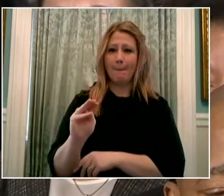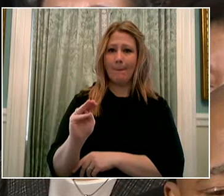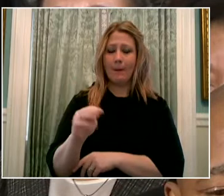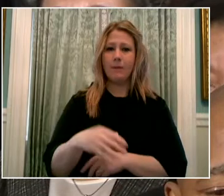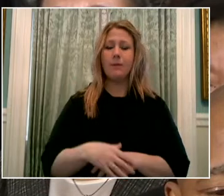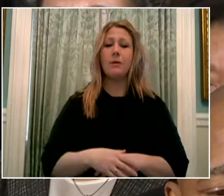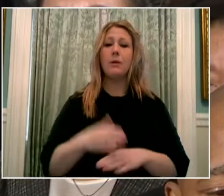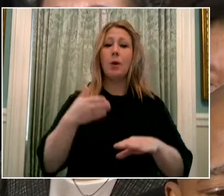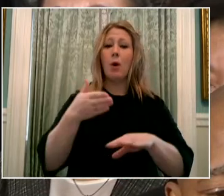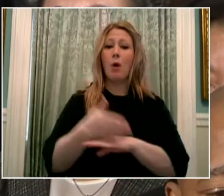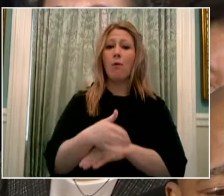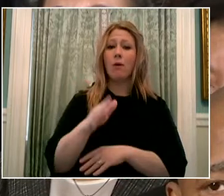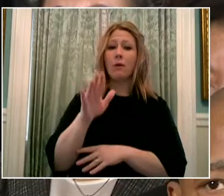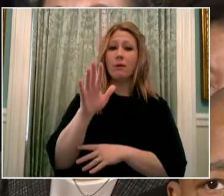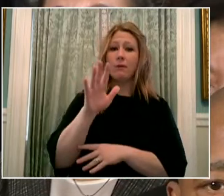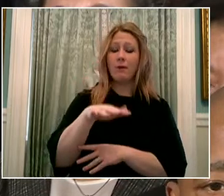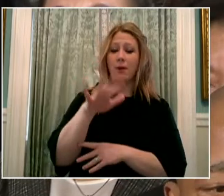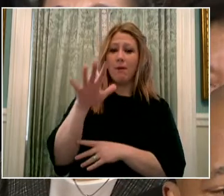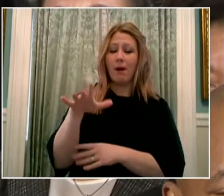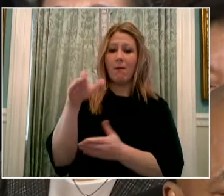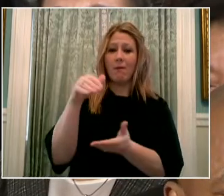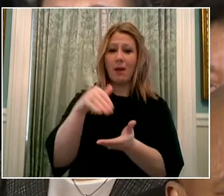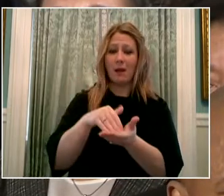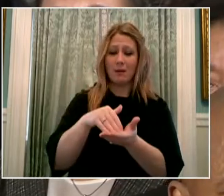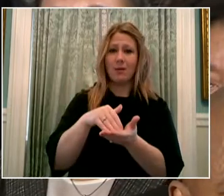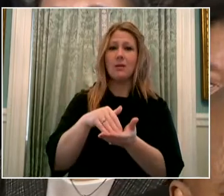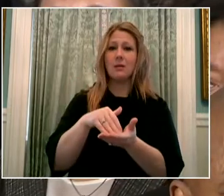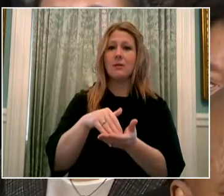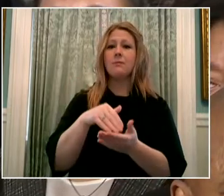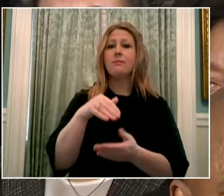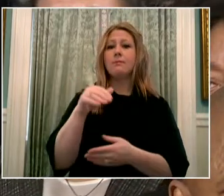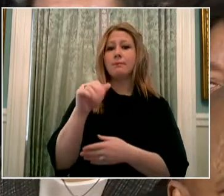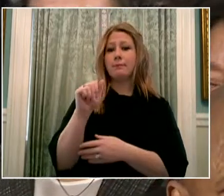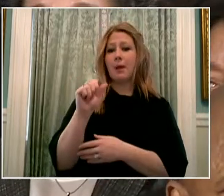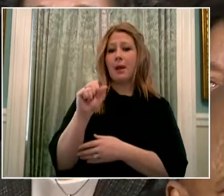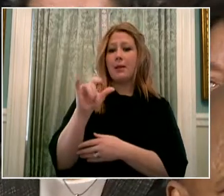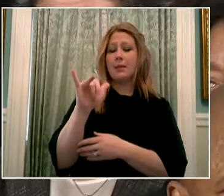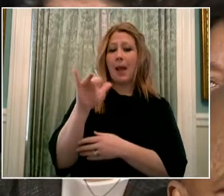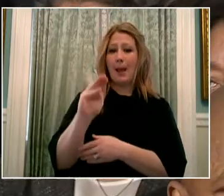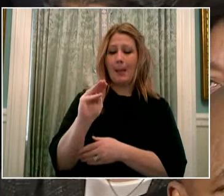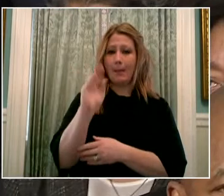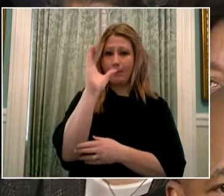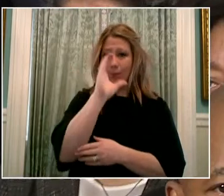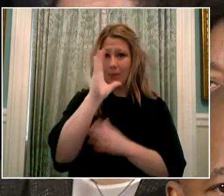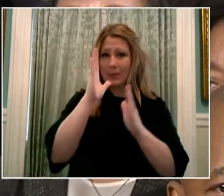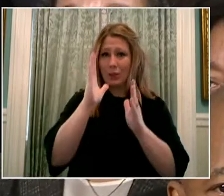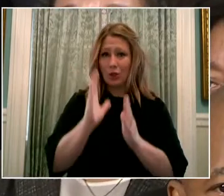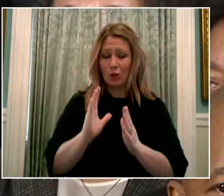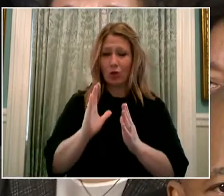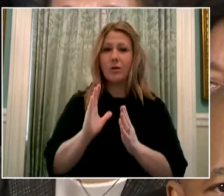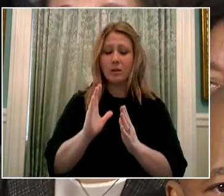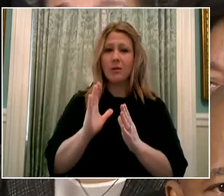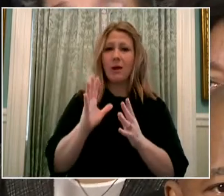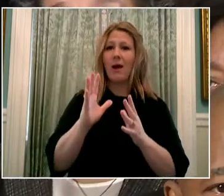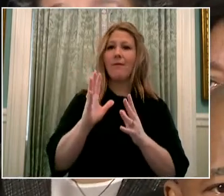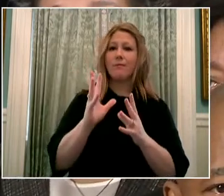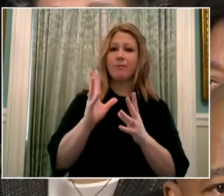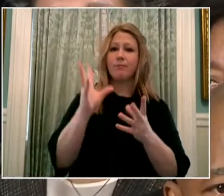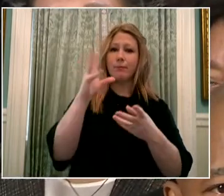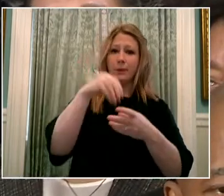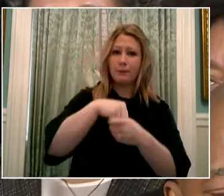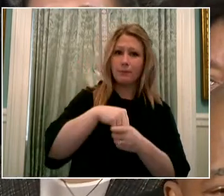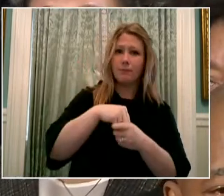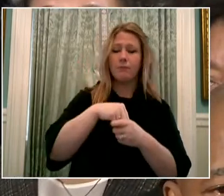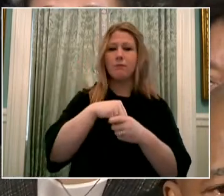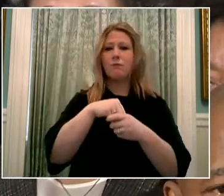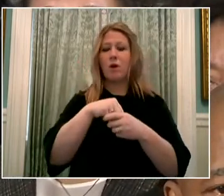55,300 asylum seekers have had some level of interaction with our shelter system and have been offered a place to rest at night. I know we say